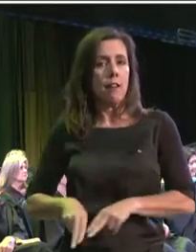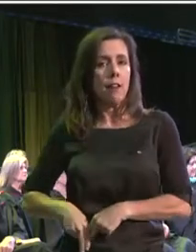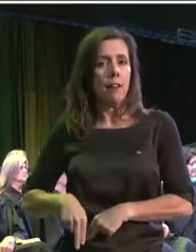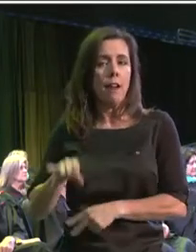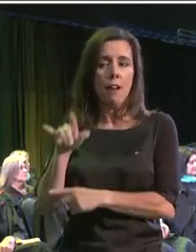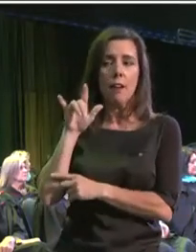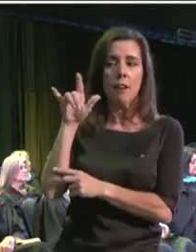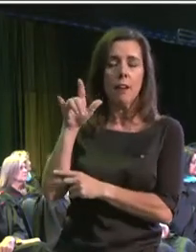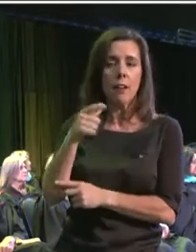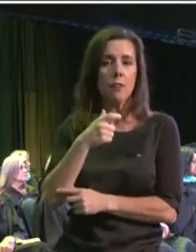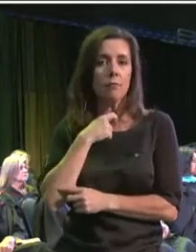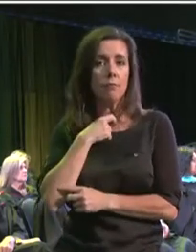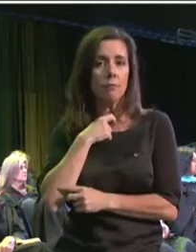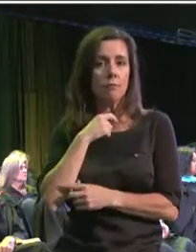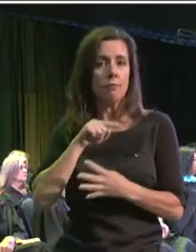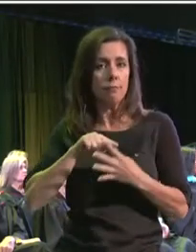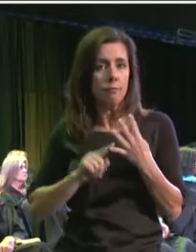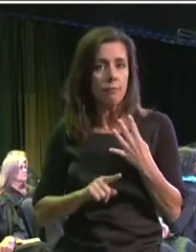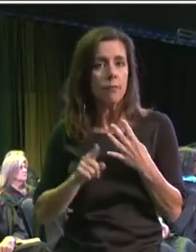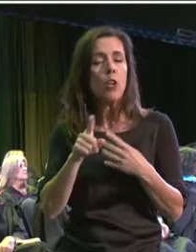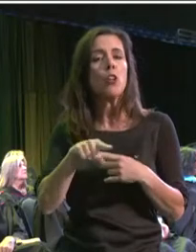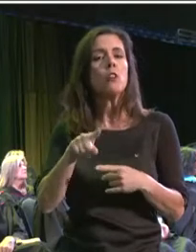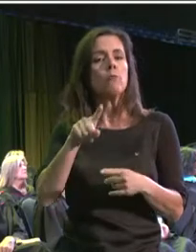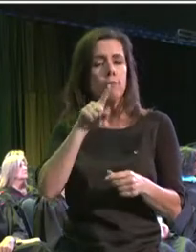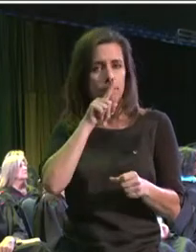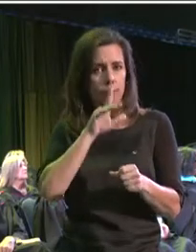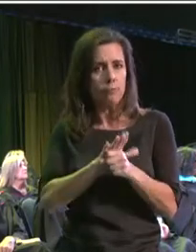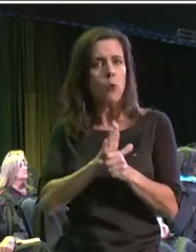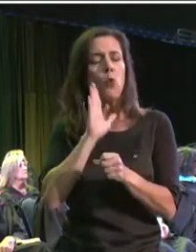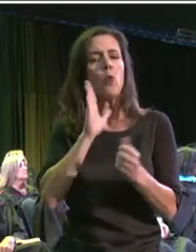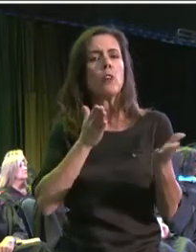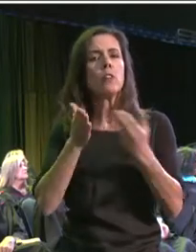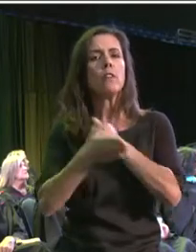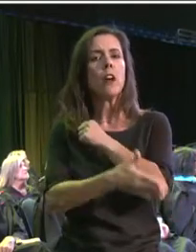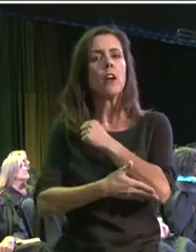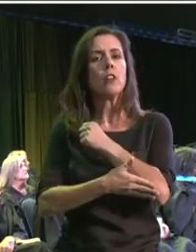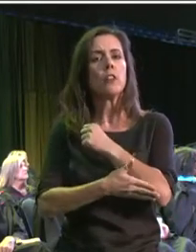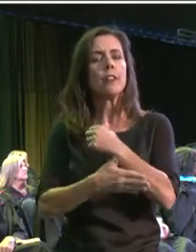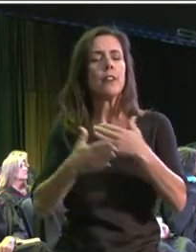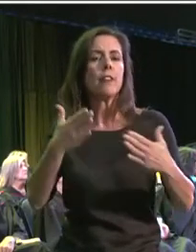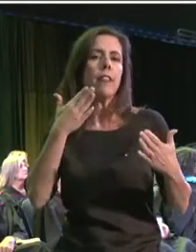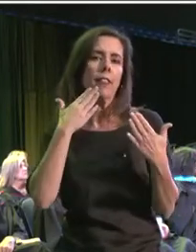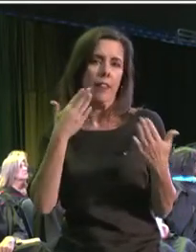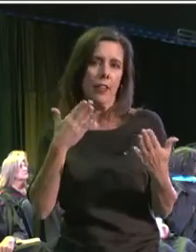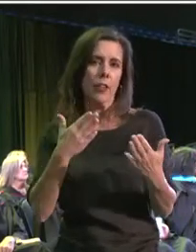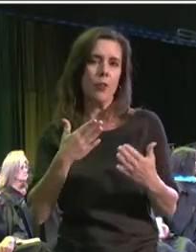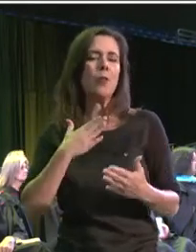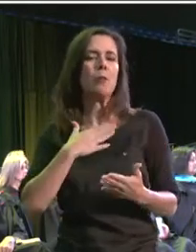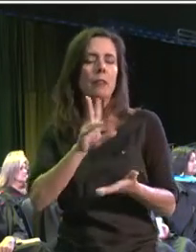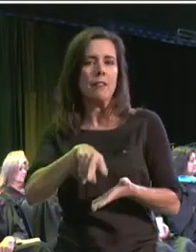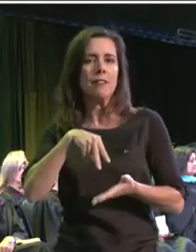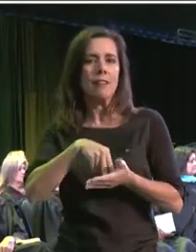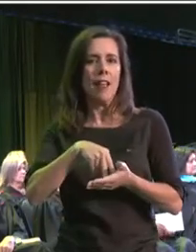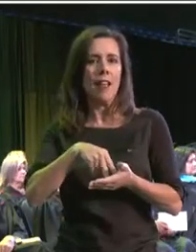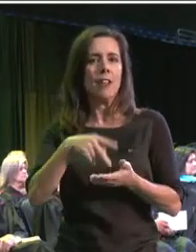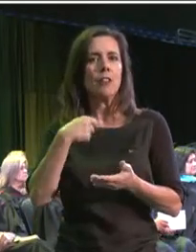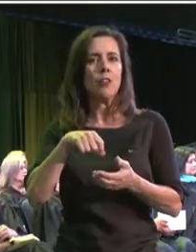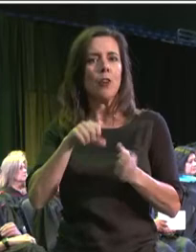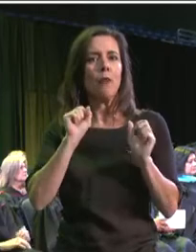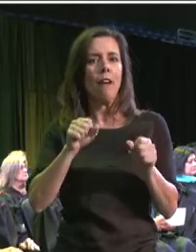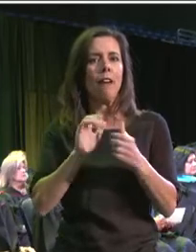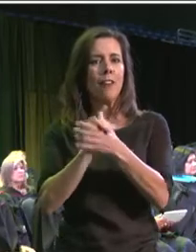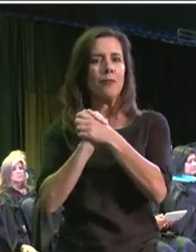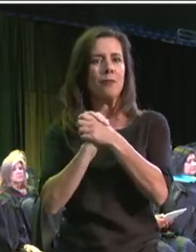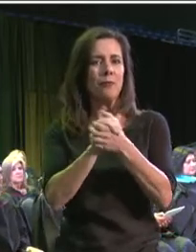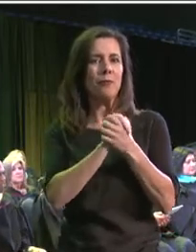Air Force, and Marines. You have committed to serve our country, and for that, we say thank you. Please stand and let us recognize you at